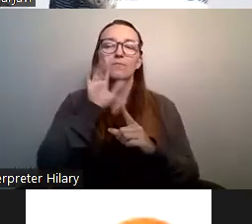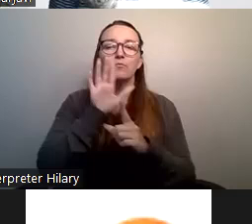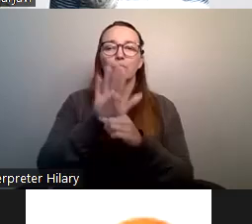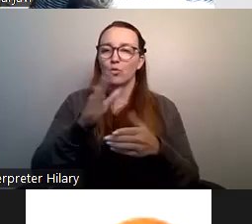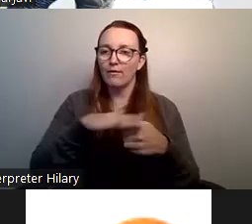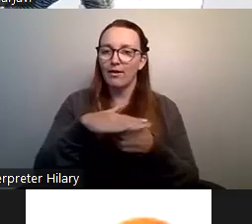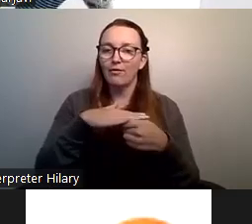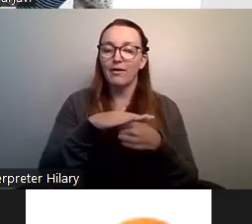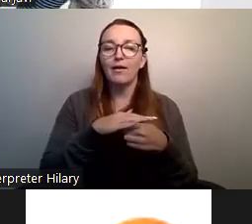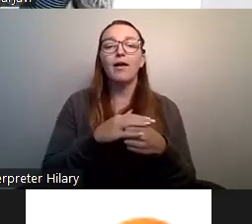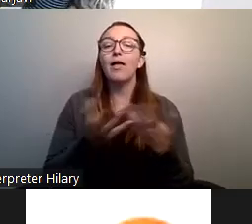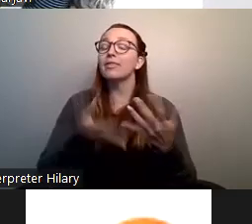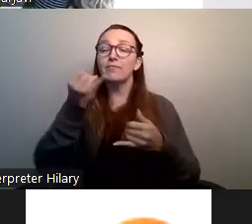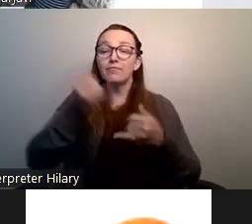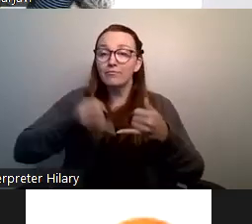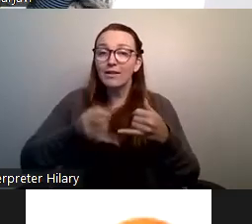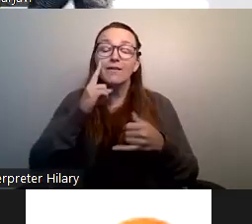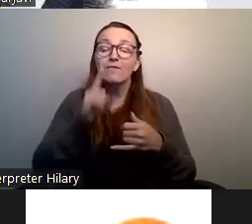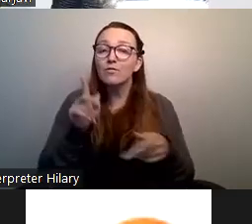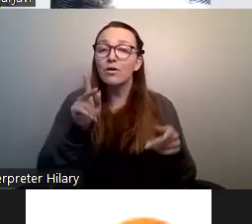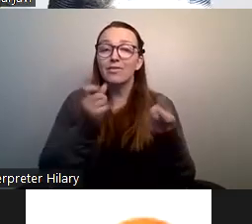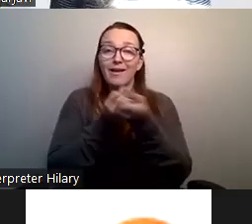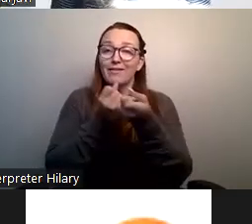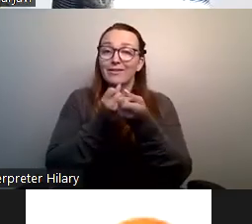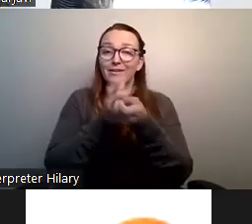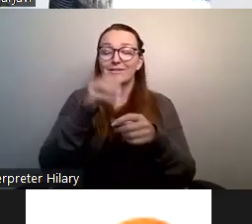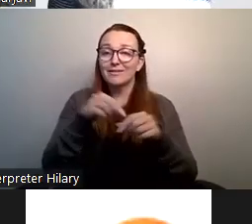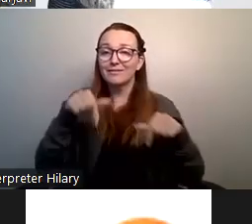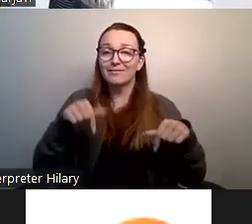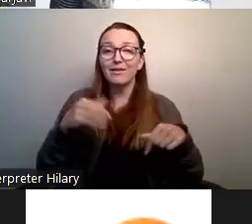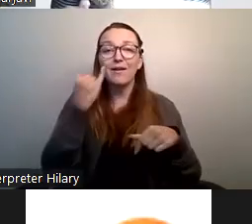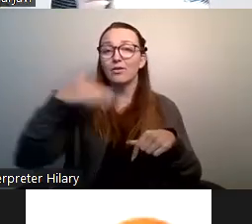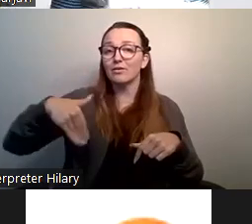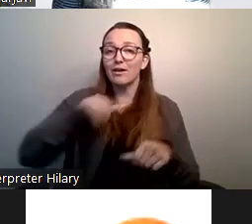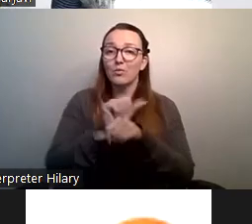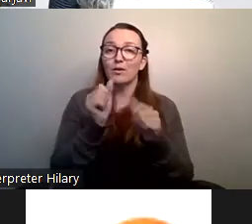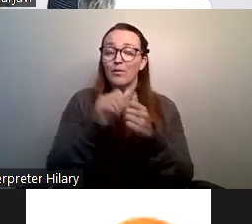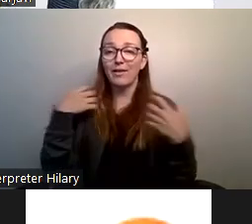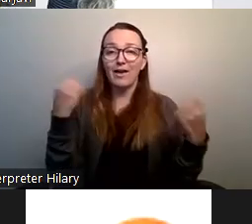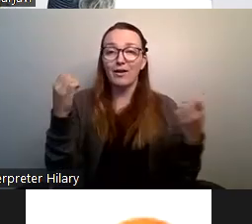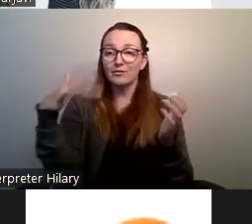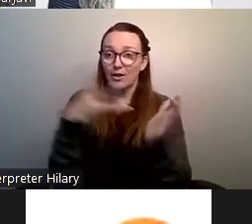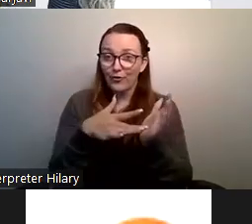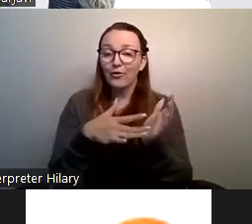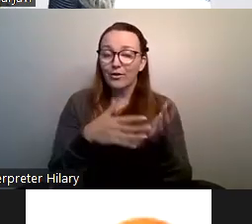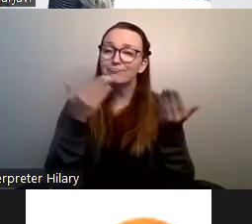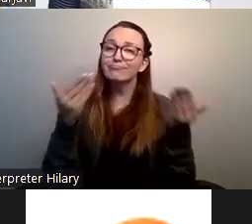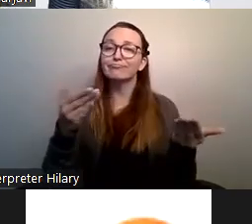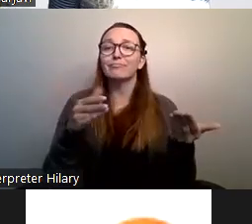And finally, for the advocates on the line, if you're not yet working with a health center, check out